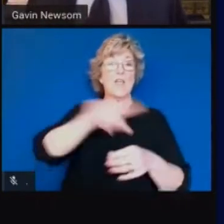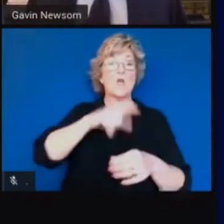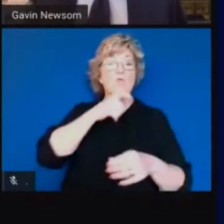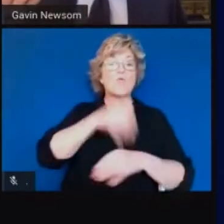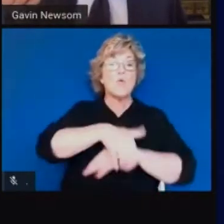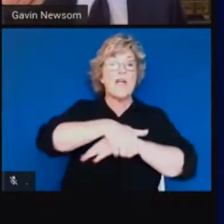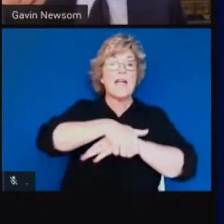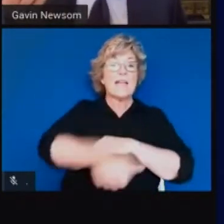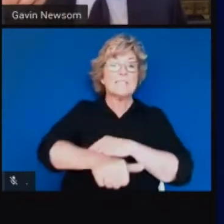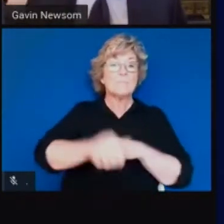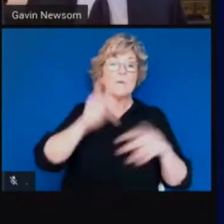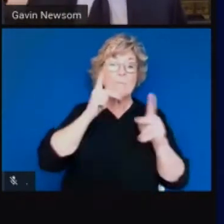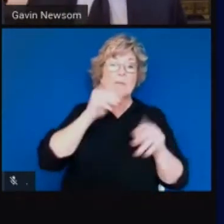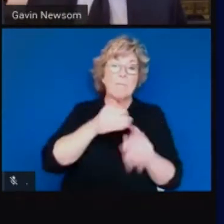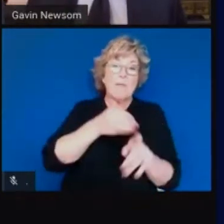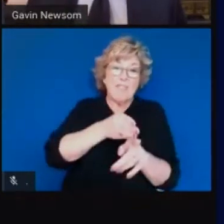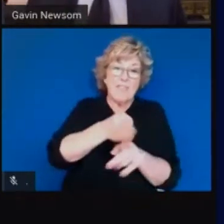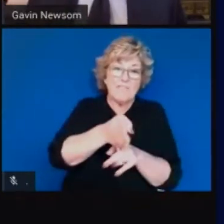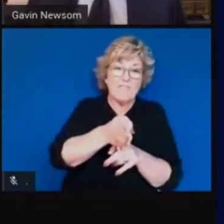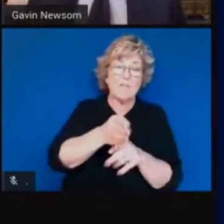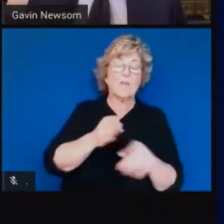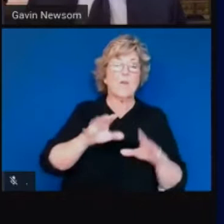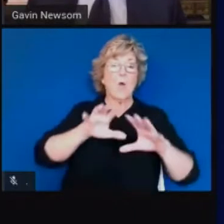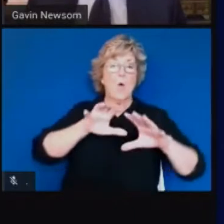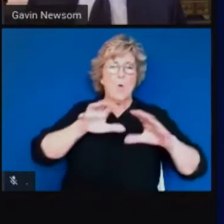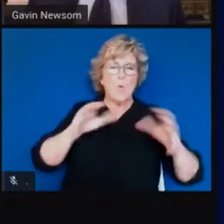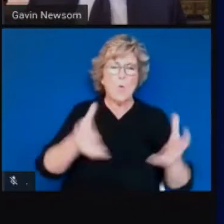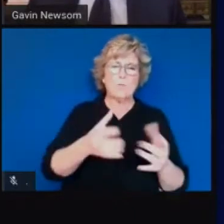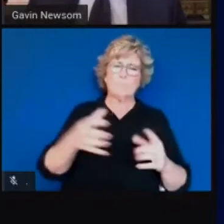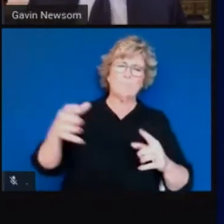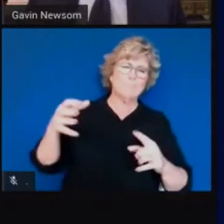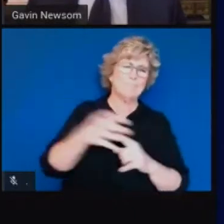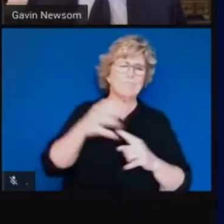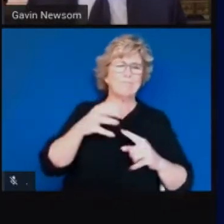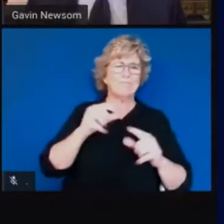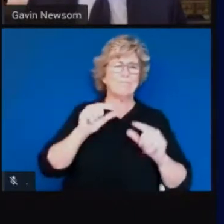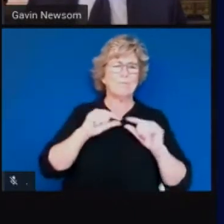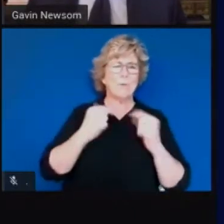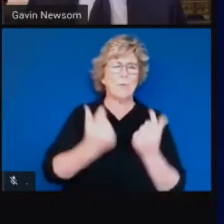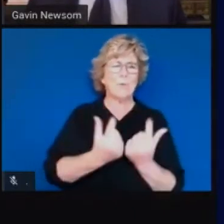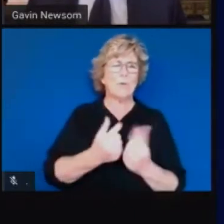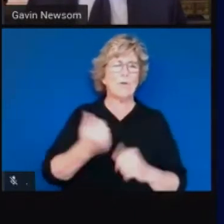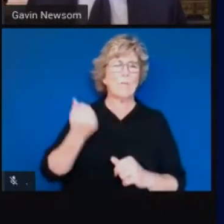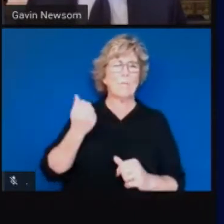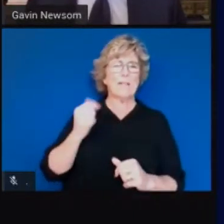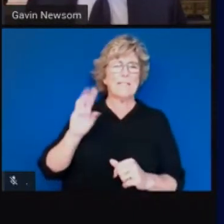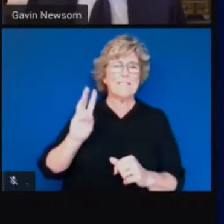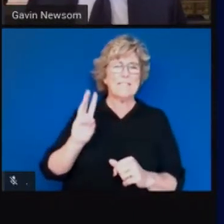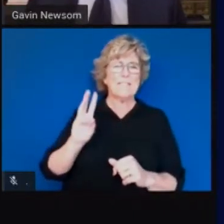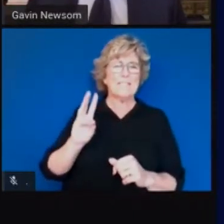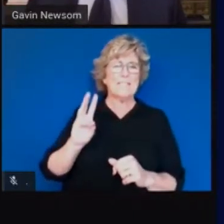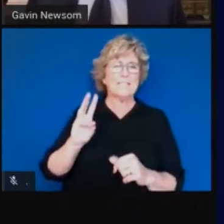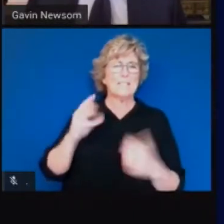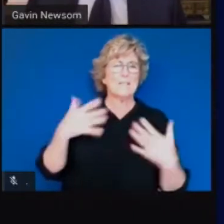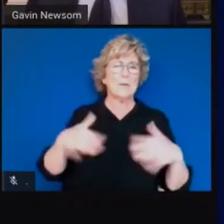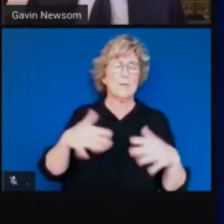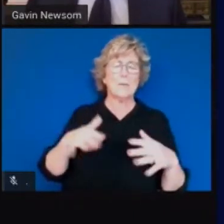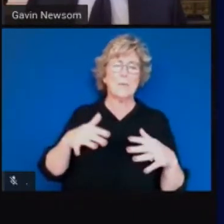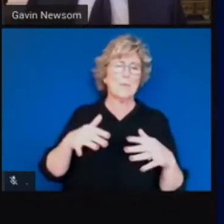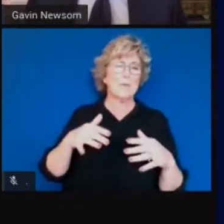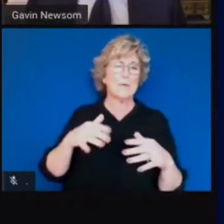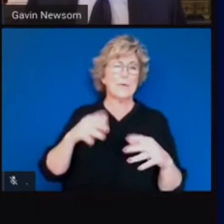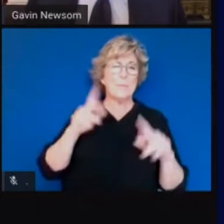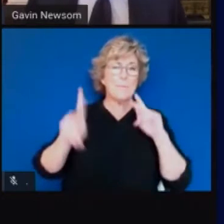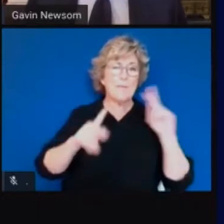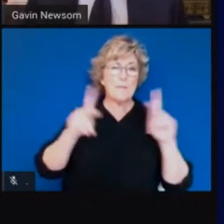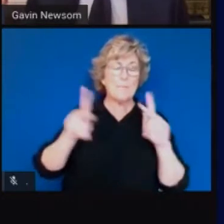are making. This is a world-class group, this guidelines work group, 16 remarkable individuals